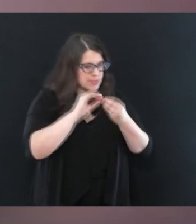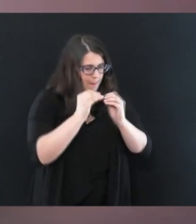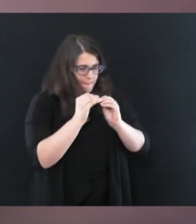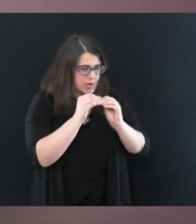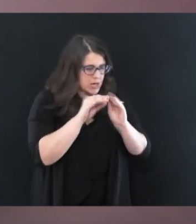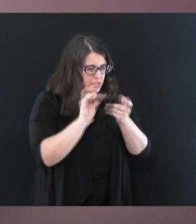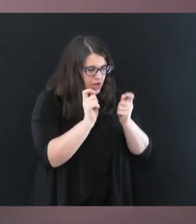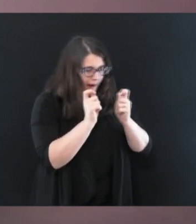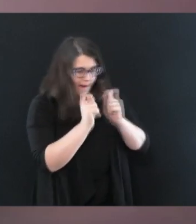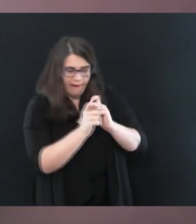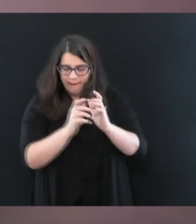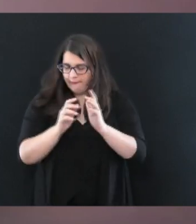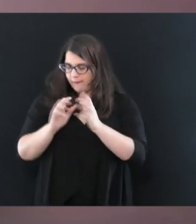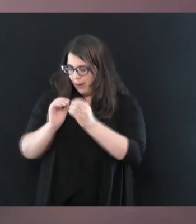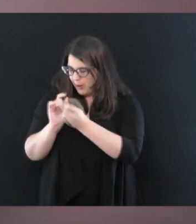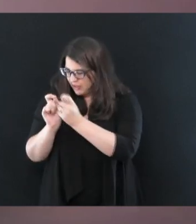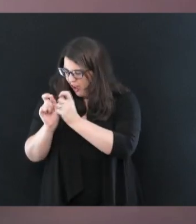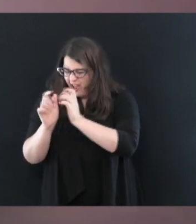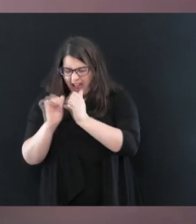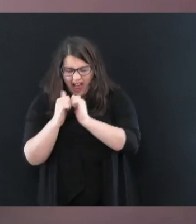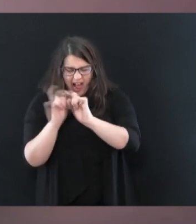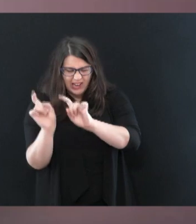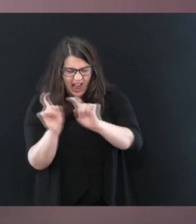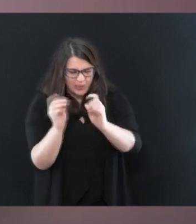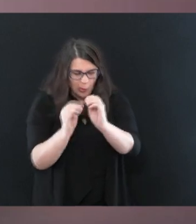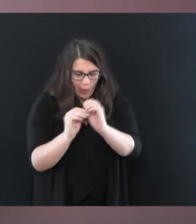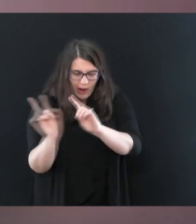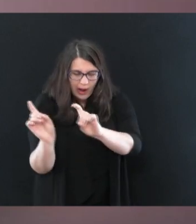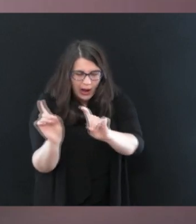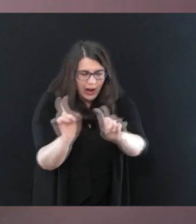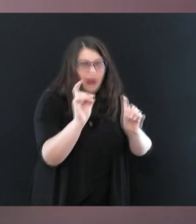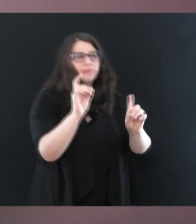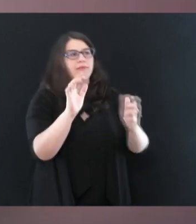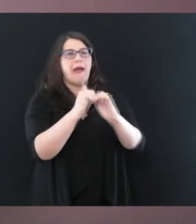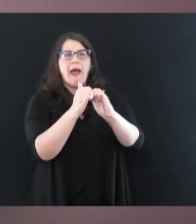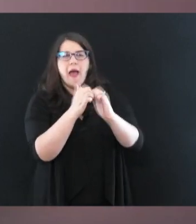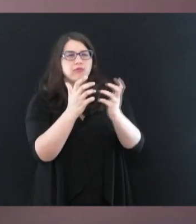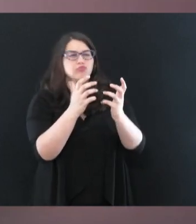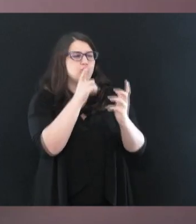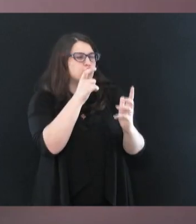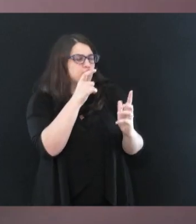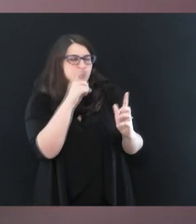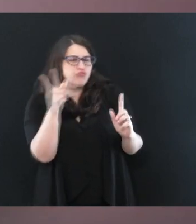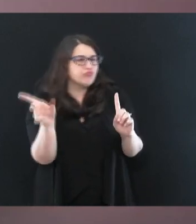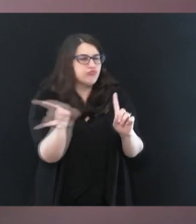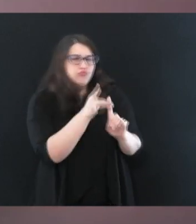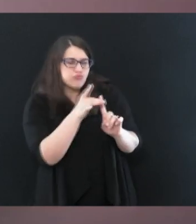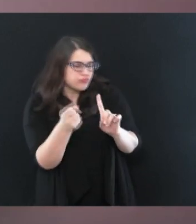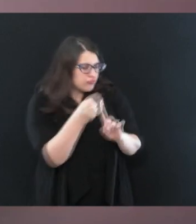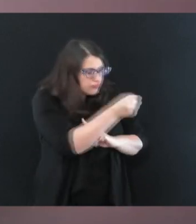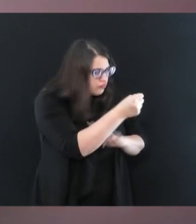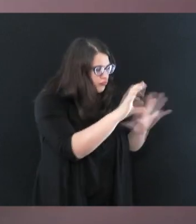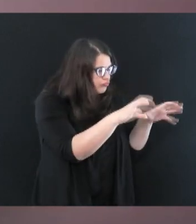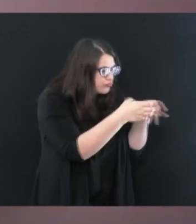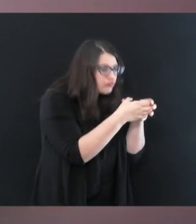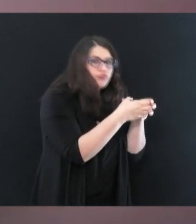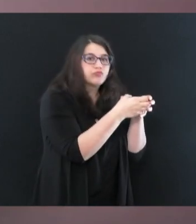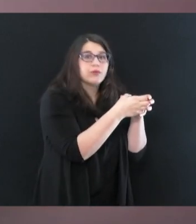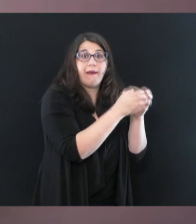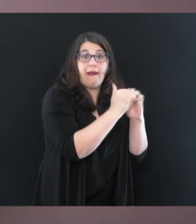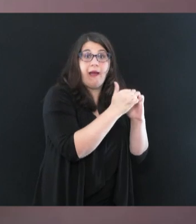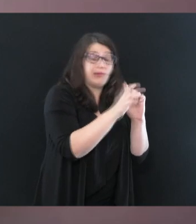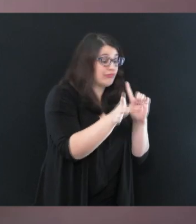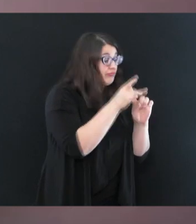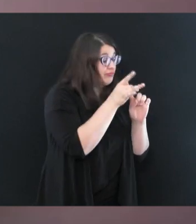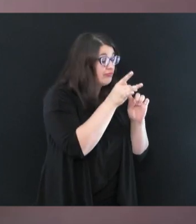be able to test a lot, to be able to identify people who could be super spreaders, isolate them using contact